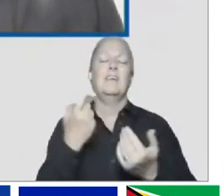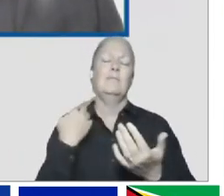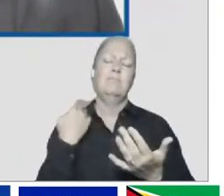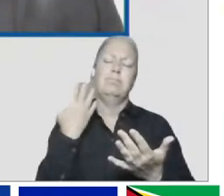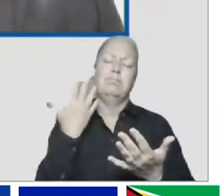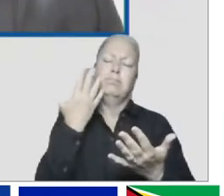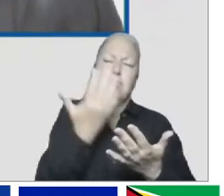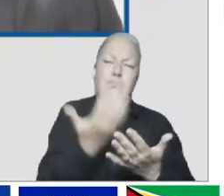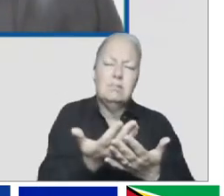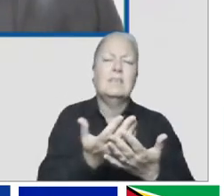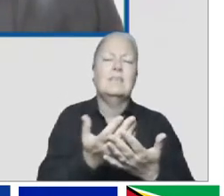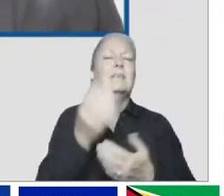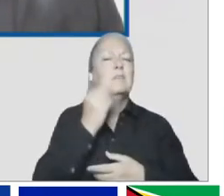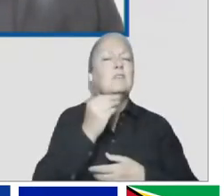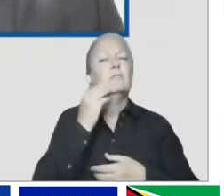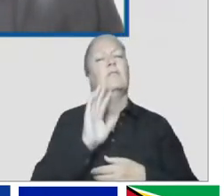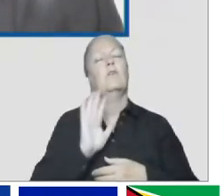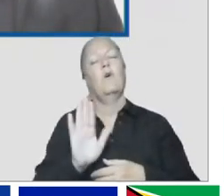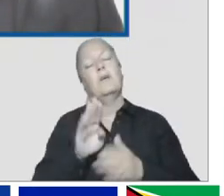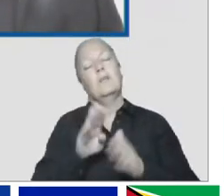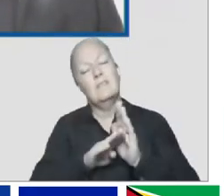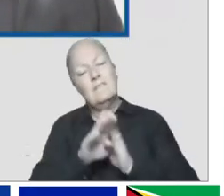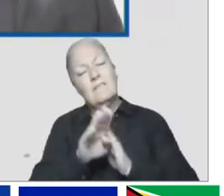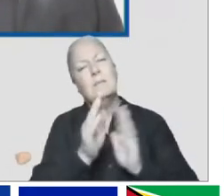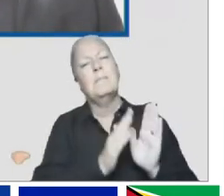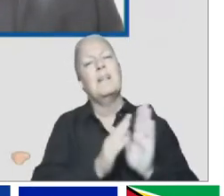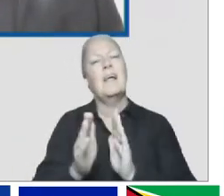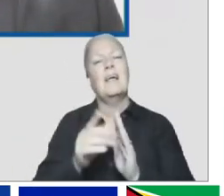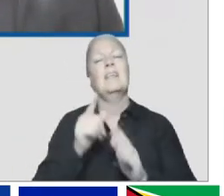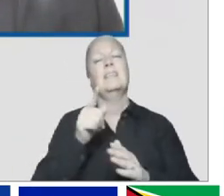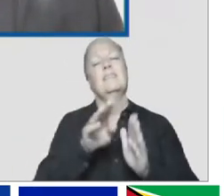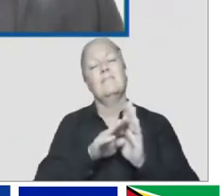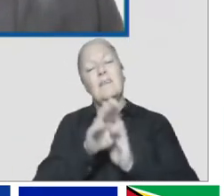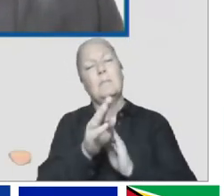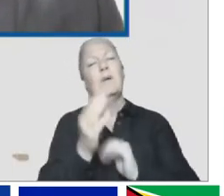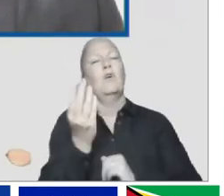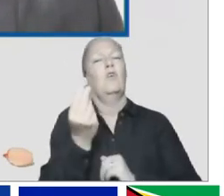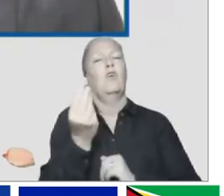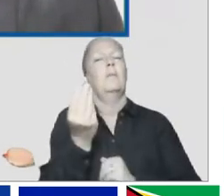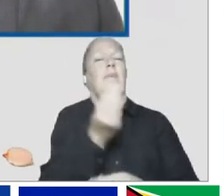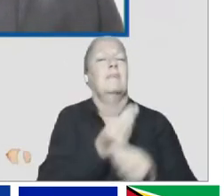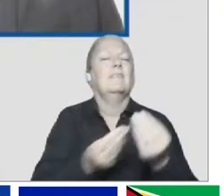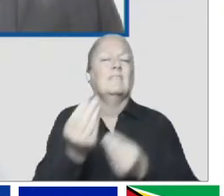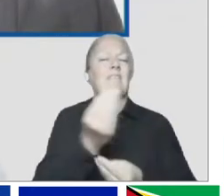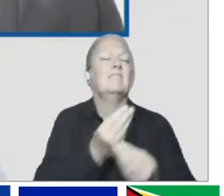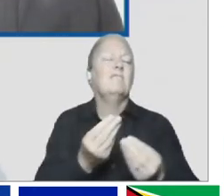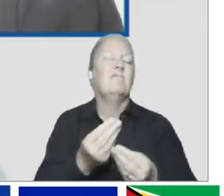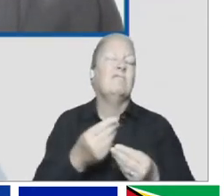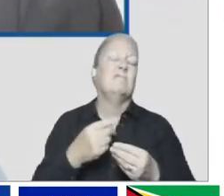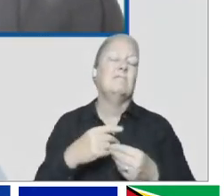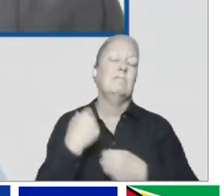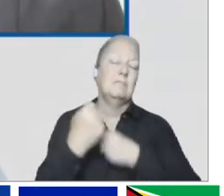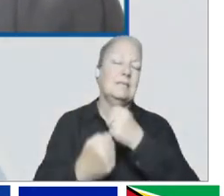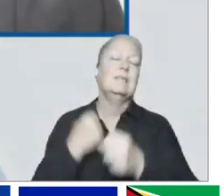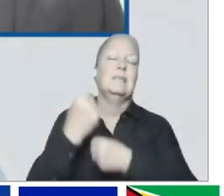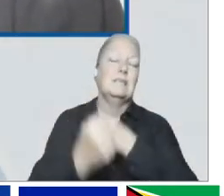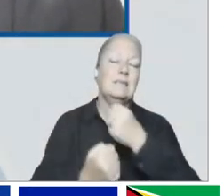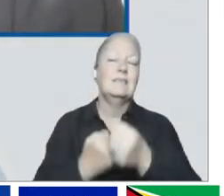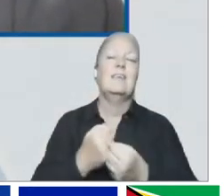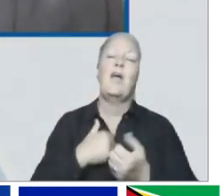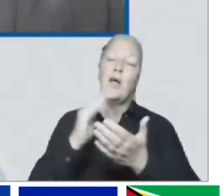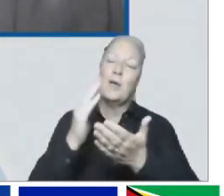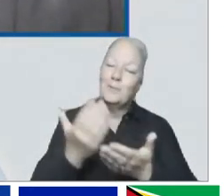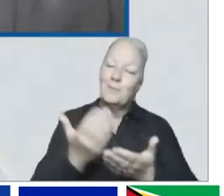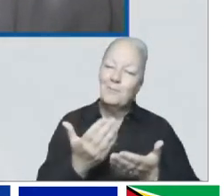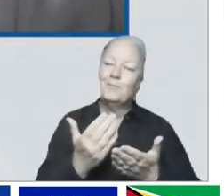planning, development economics over the years. I'm very glad to welcome you, Dr. Henry, and the floor is yours